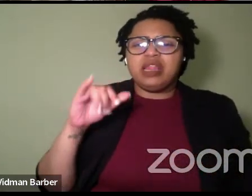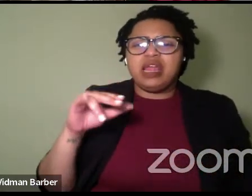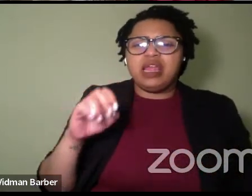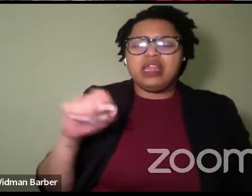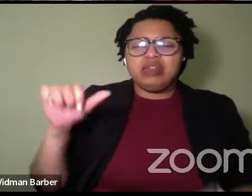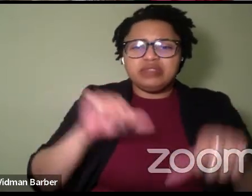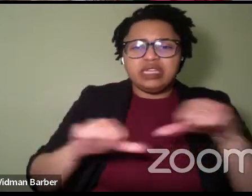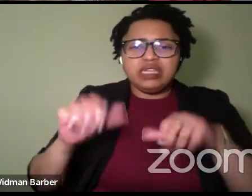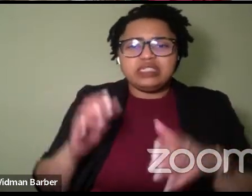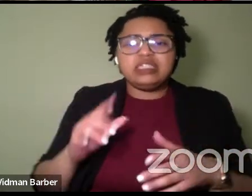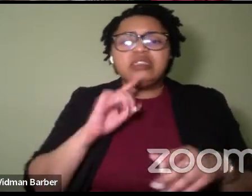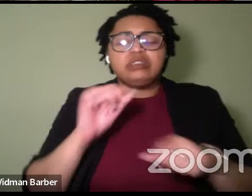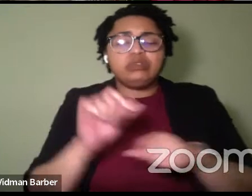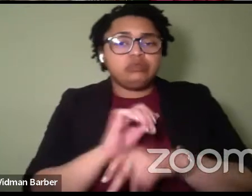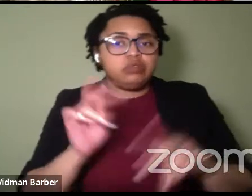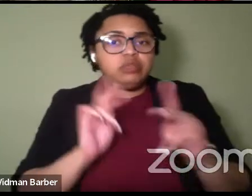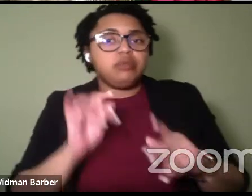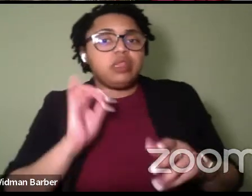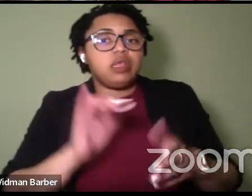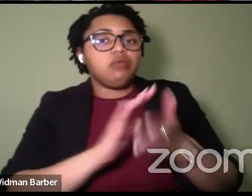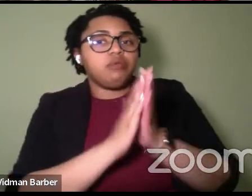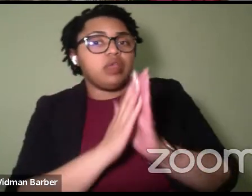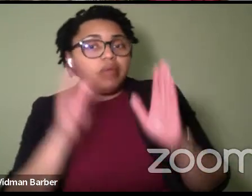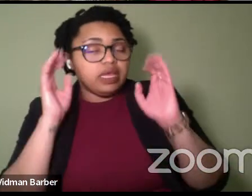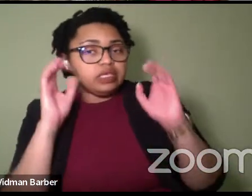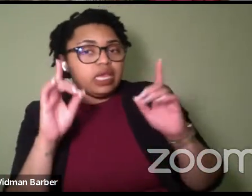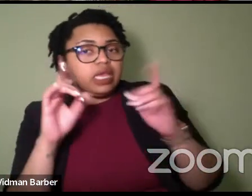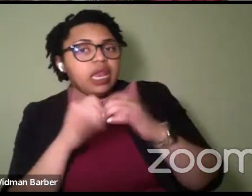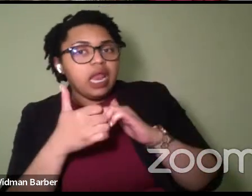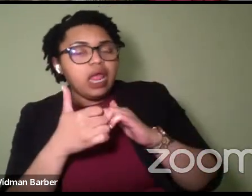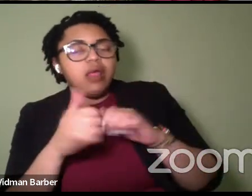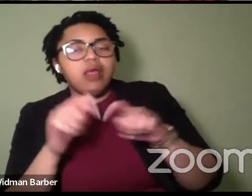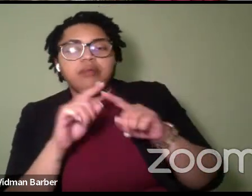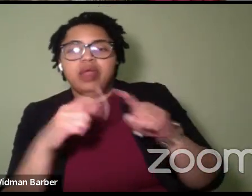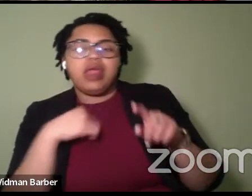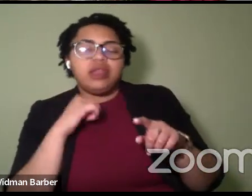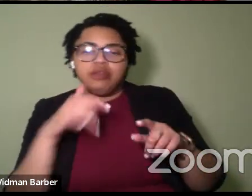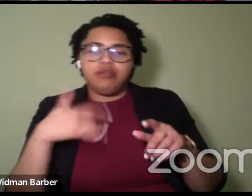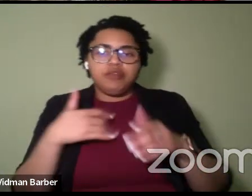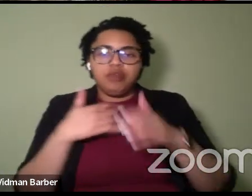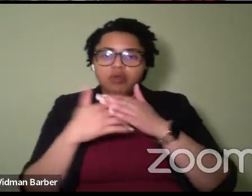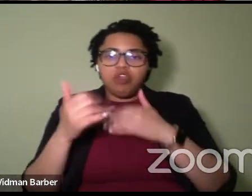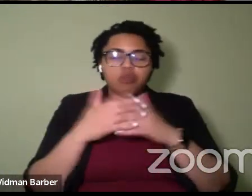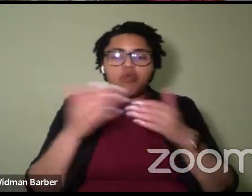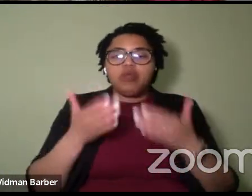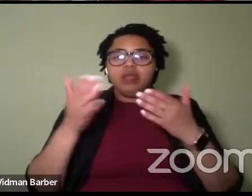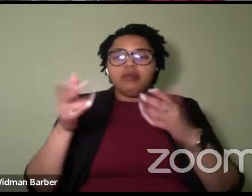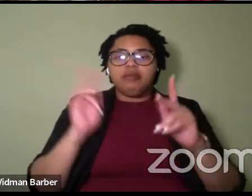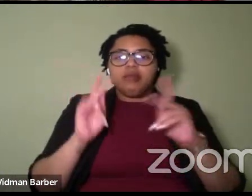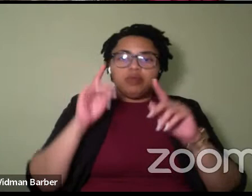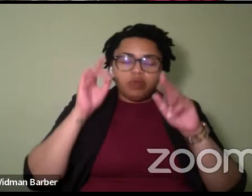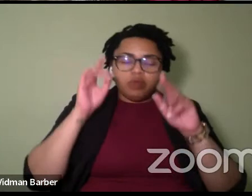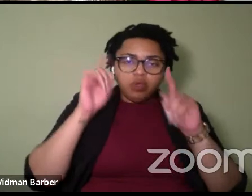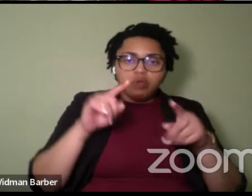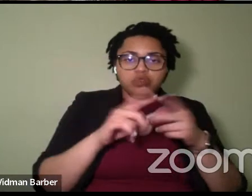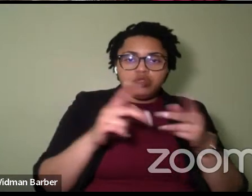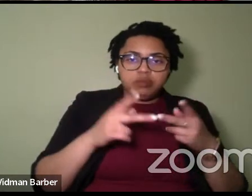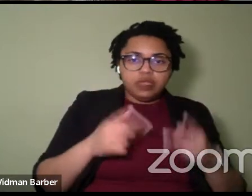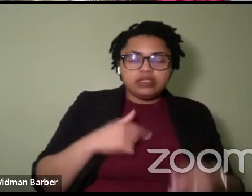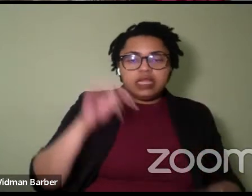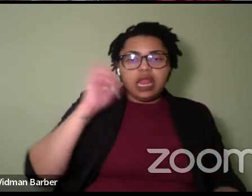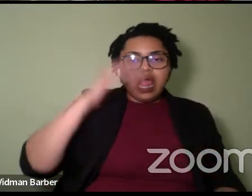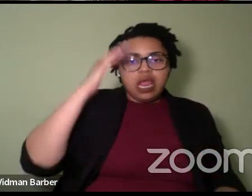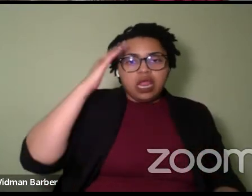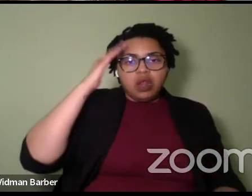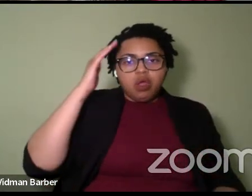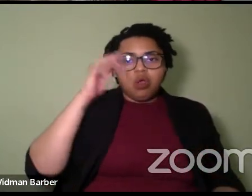people who are going to get educated, but I don't feel comfortable recommending folks to go into these spaces that I know aren't